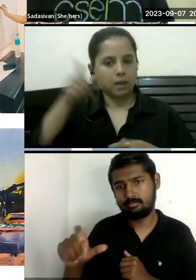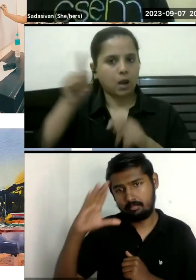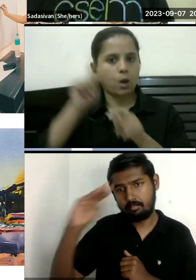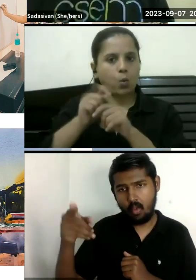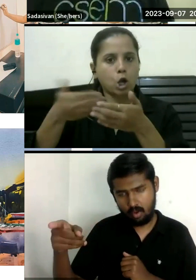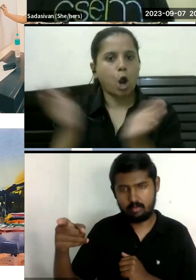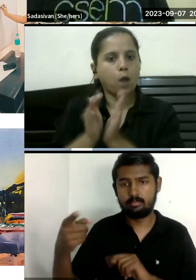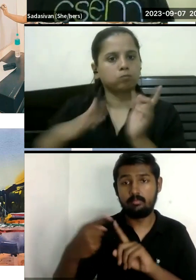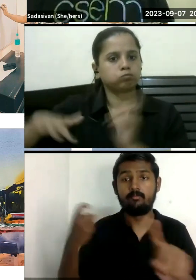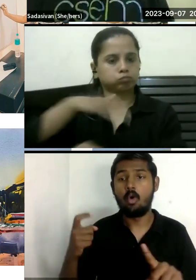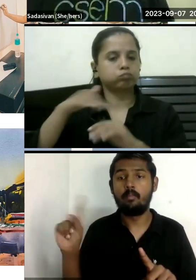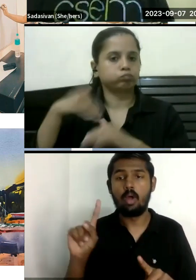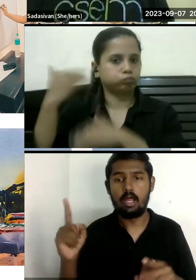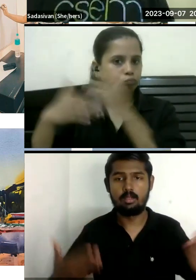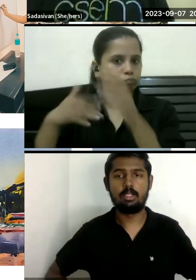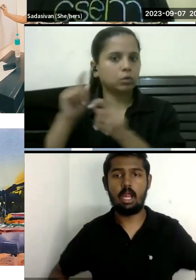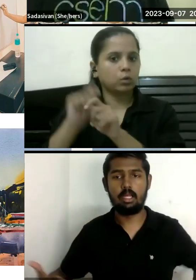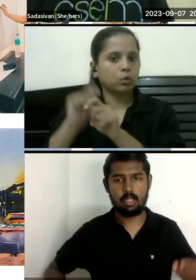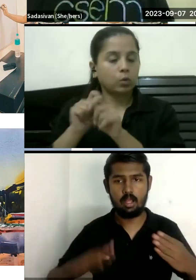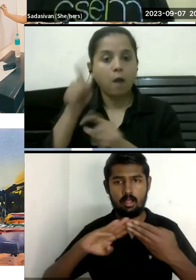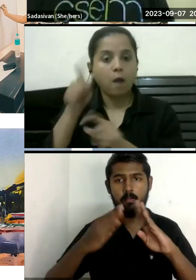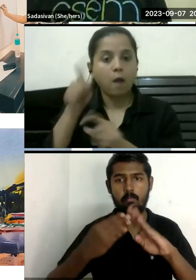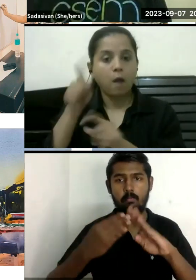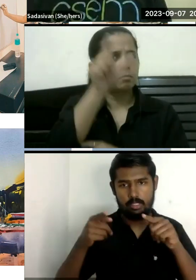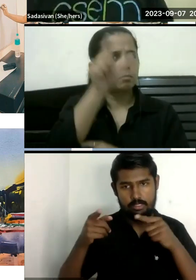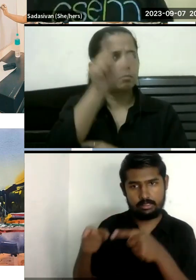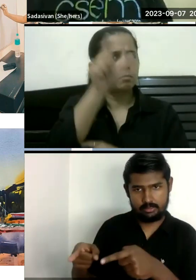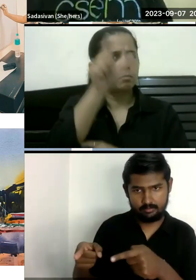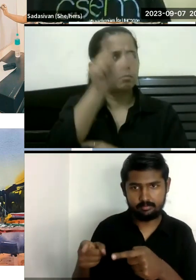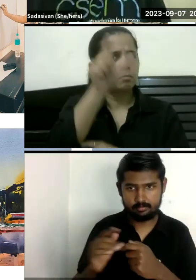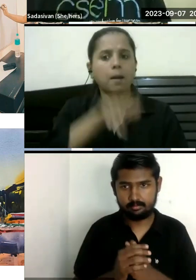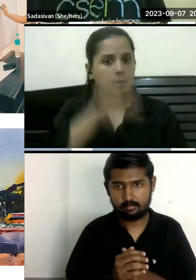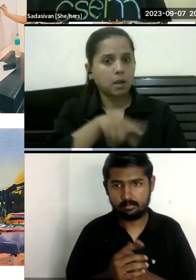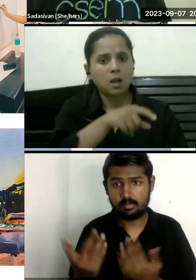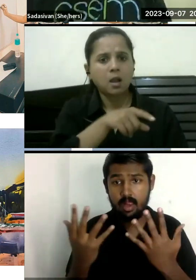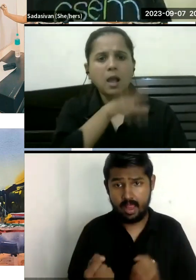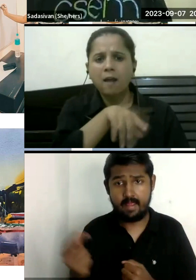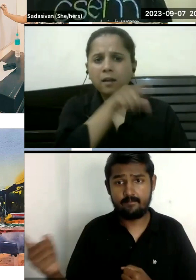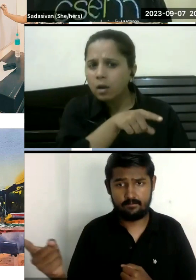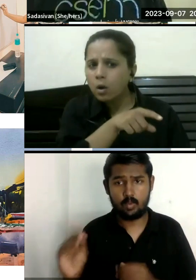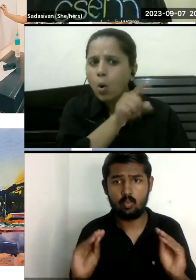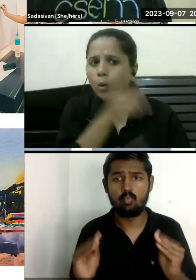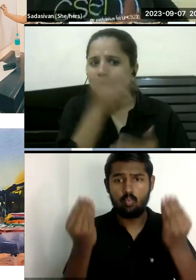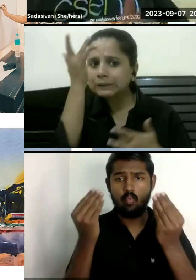level, and they have identified a person, a young man with Meniere disease, and he was,